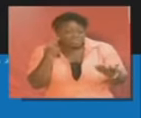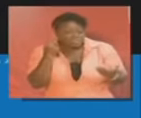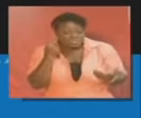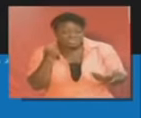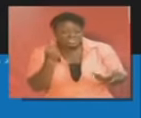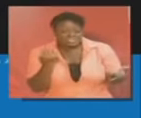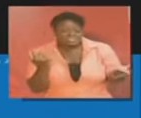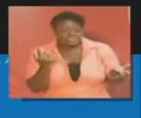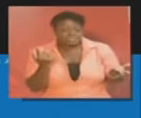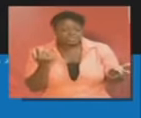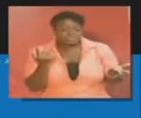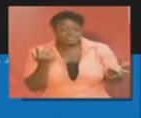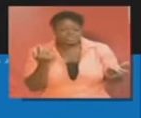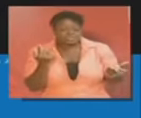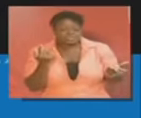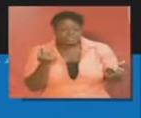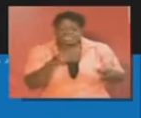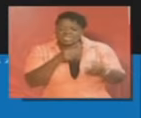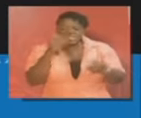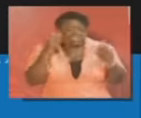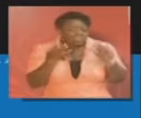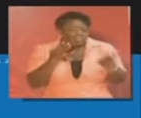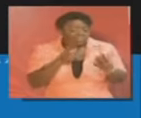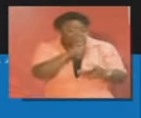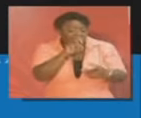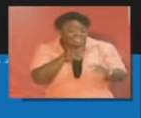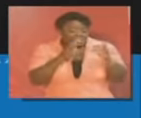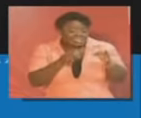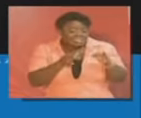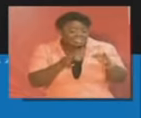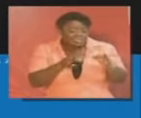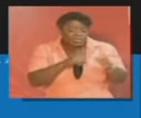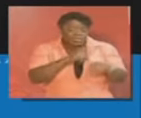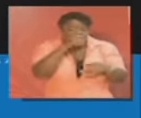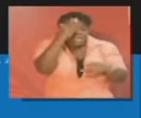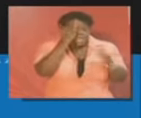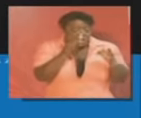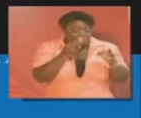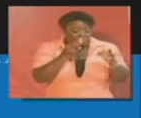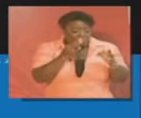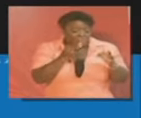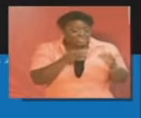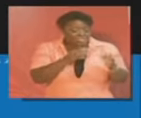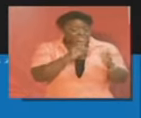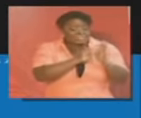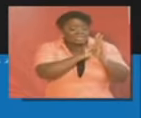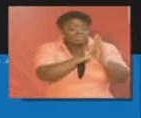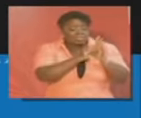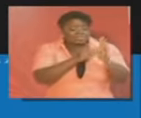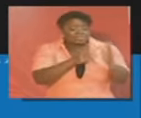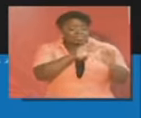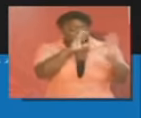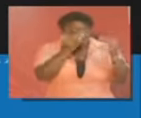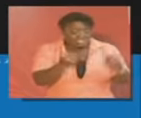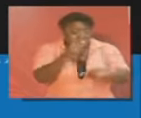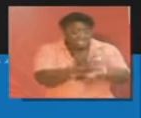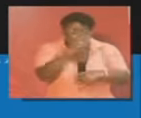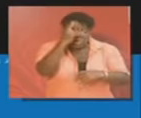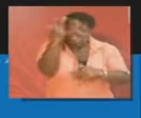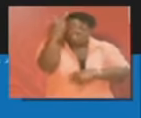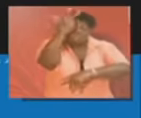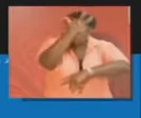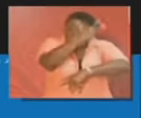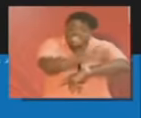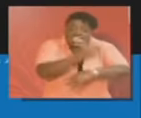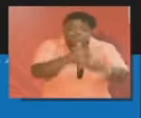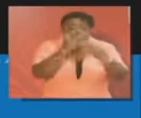when samples are done in one day, why is it reported over 3 days? That's my first question. And my second